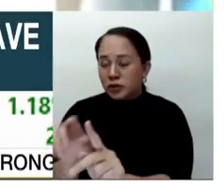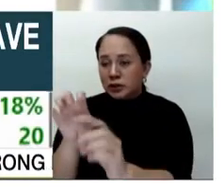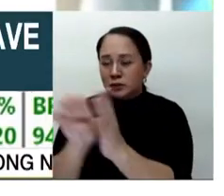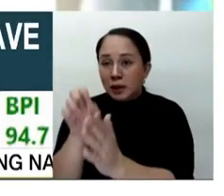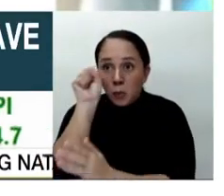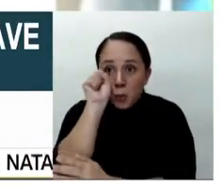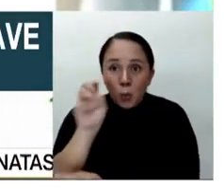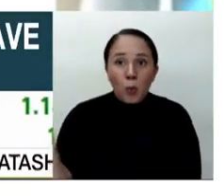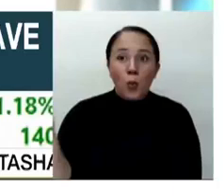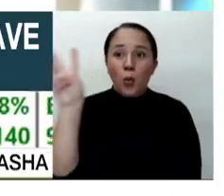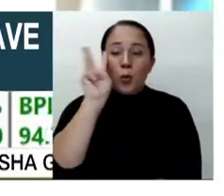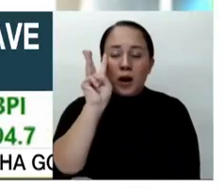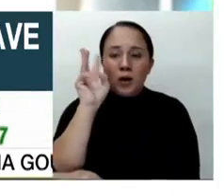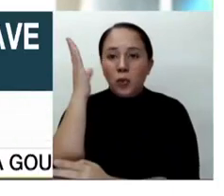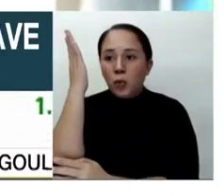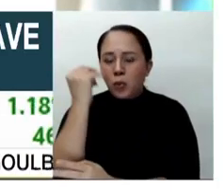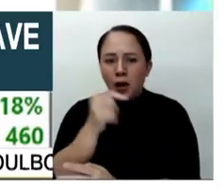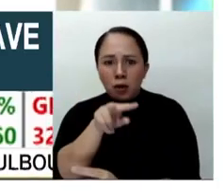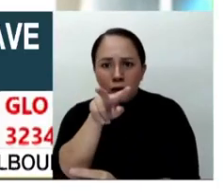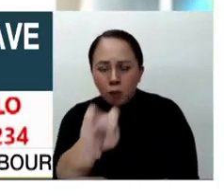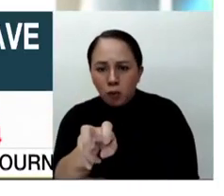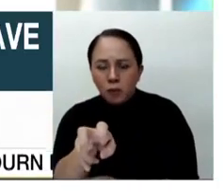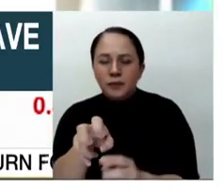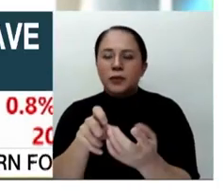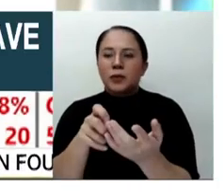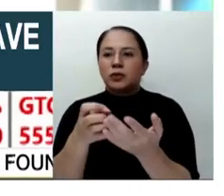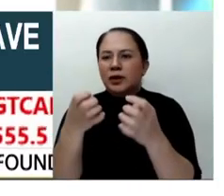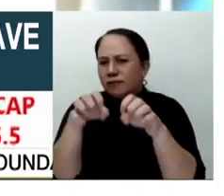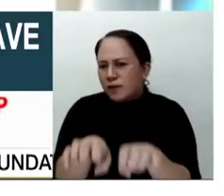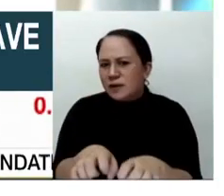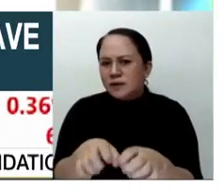sa, because of just one event or one, you know,